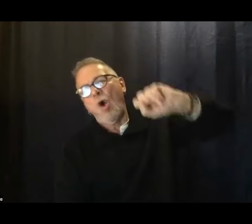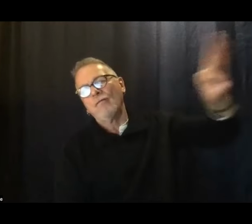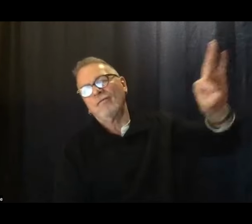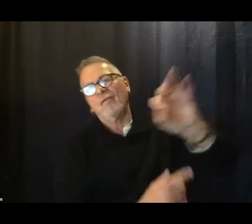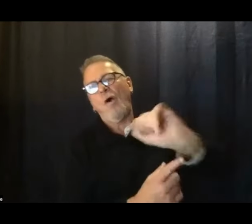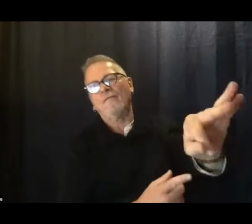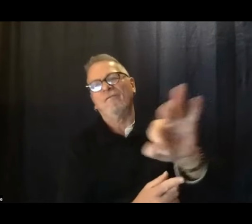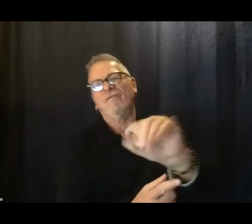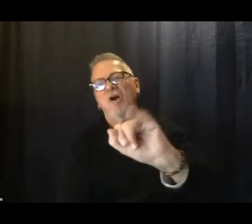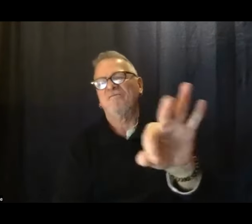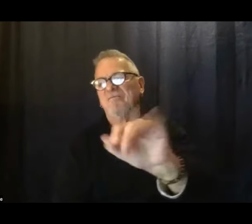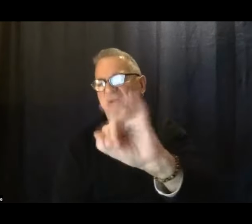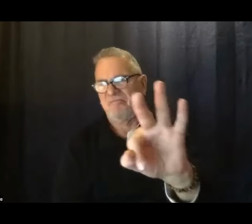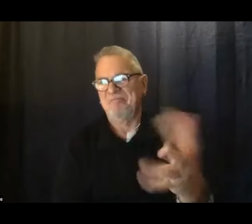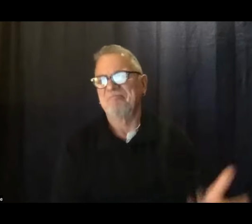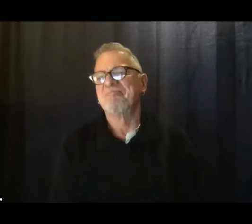Turn the light off.